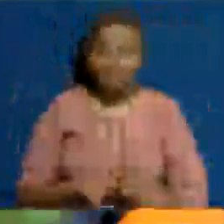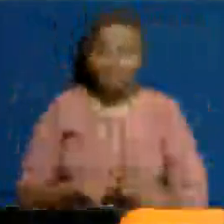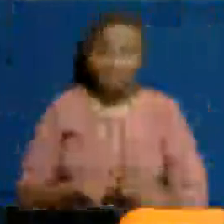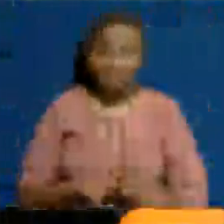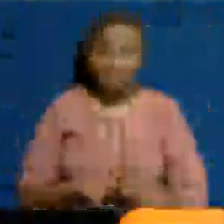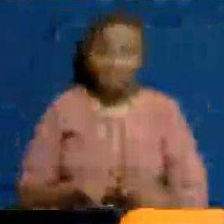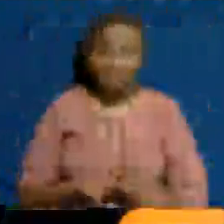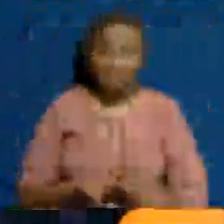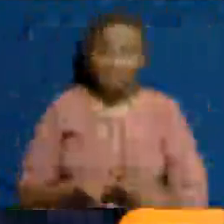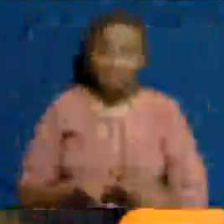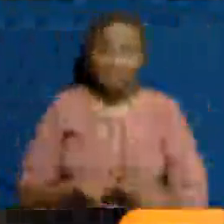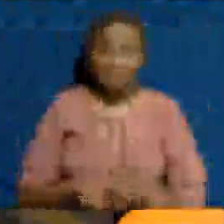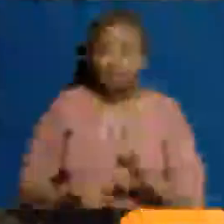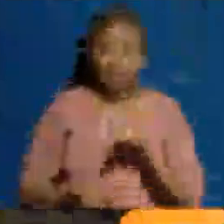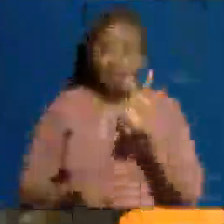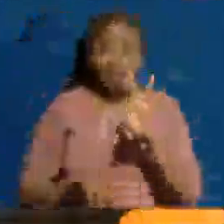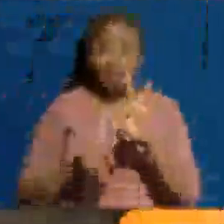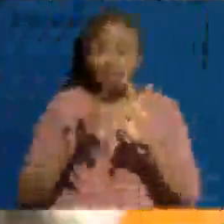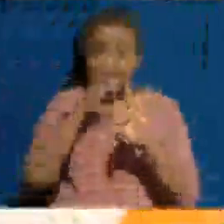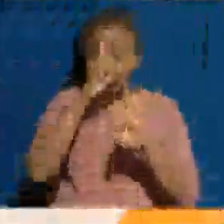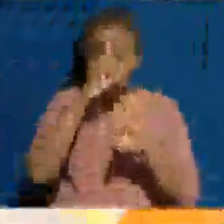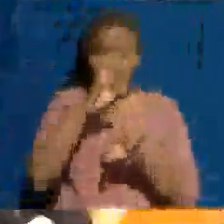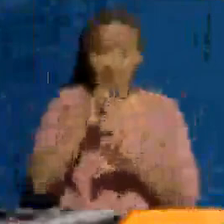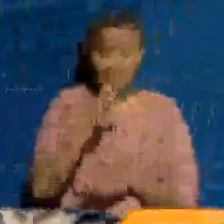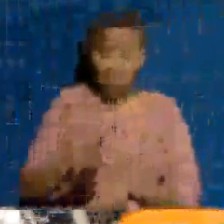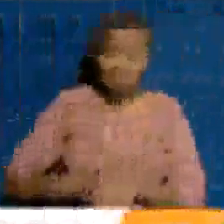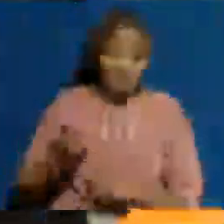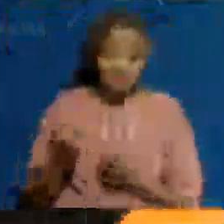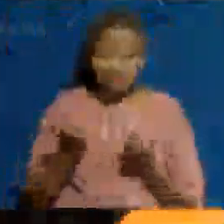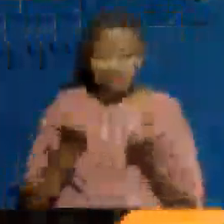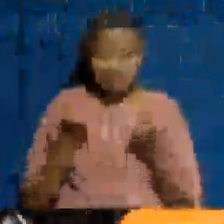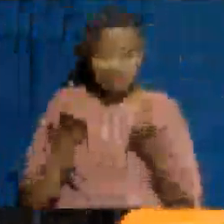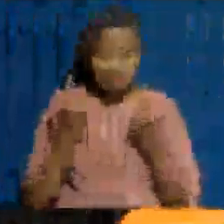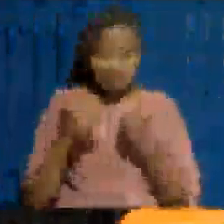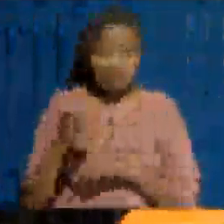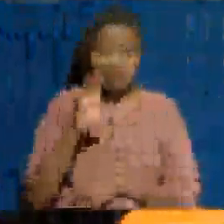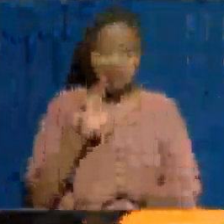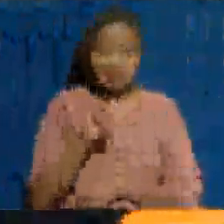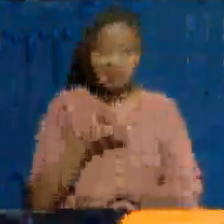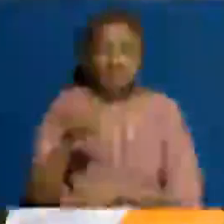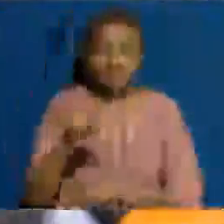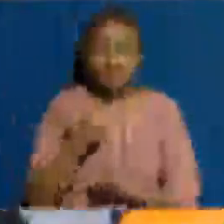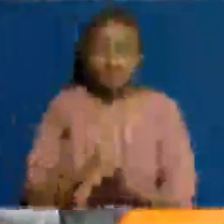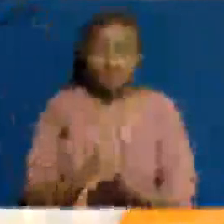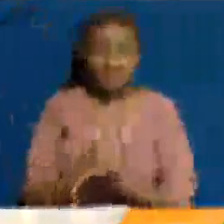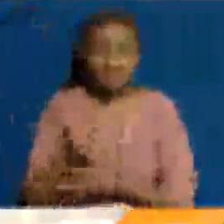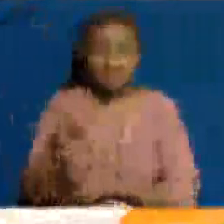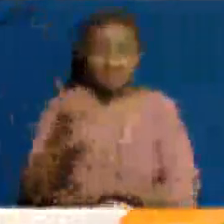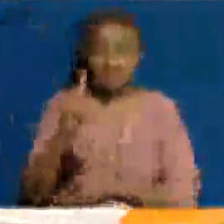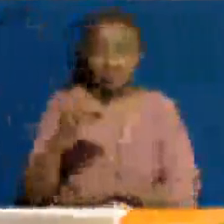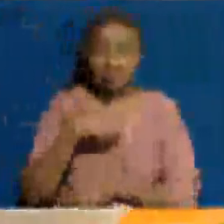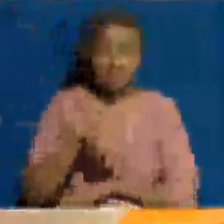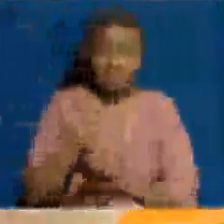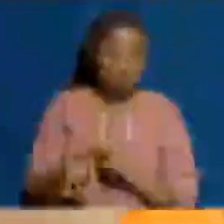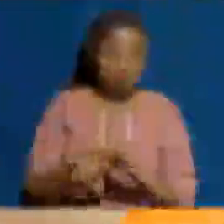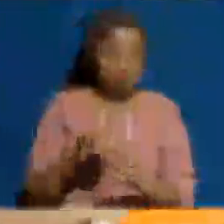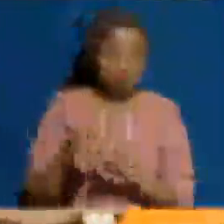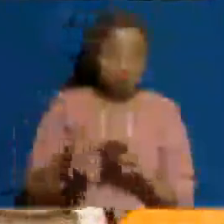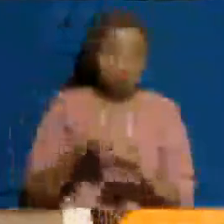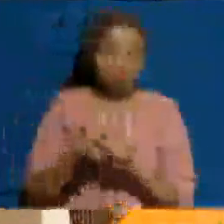The three officers arrested were driven from Naivasha to the ESCC headquarters in Nairobi for processing and interrogation.